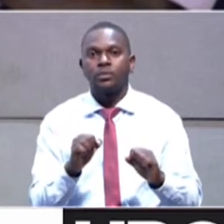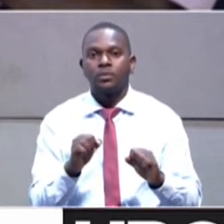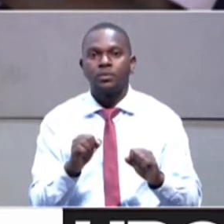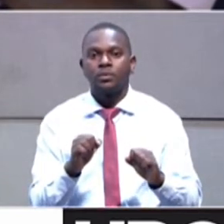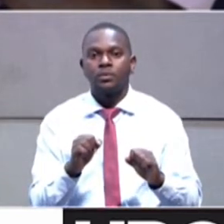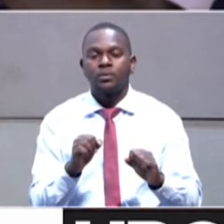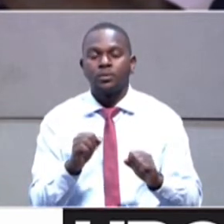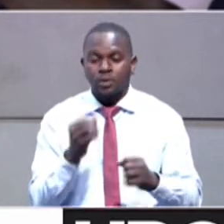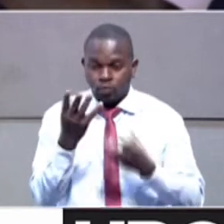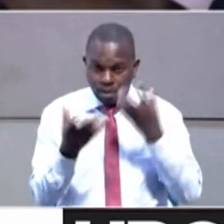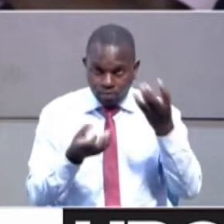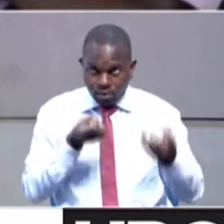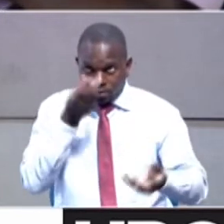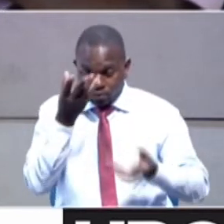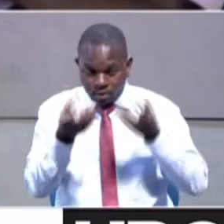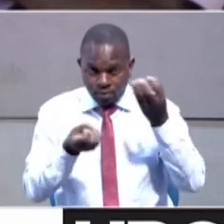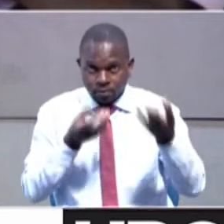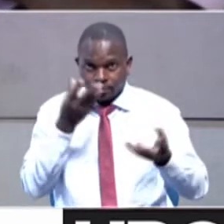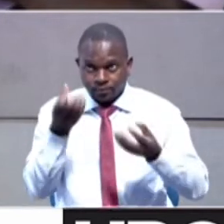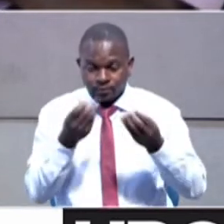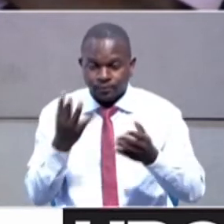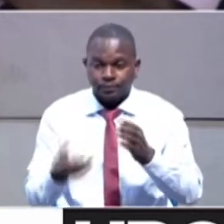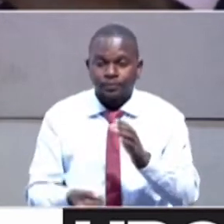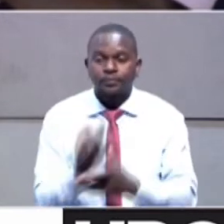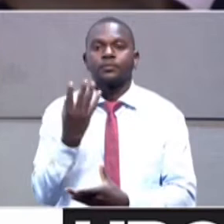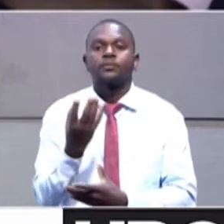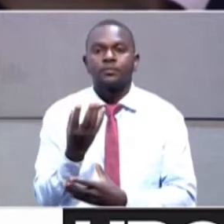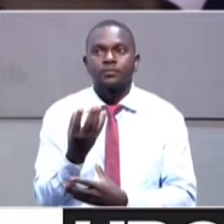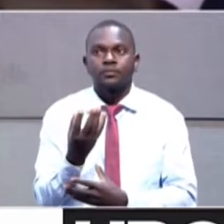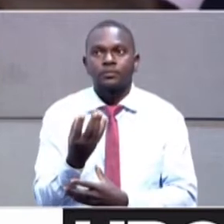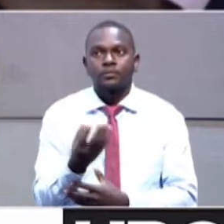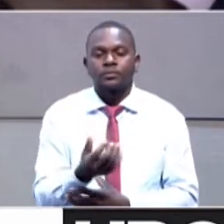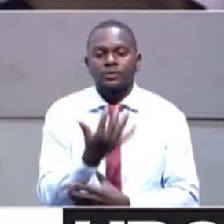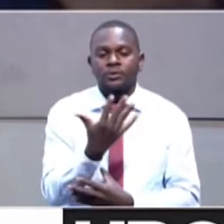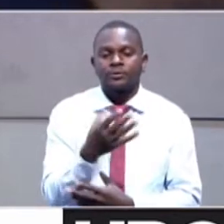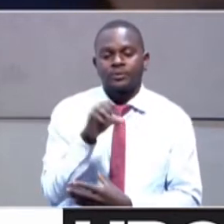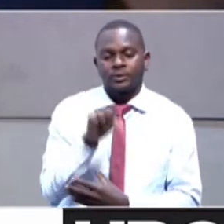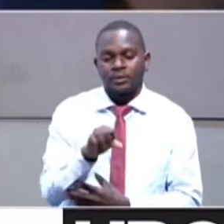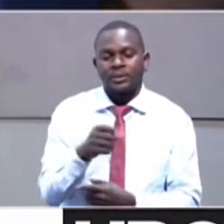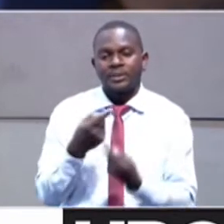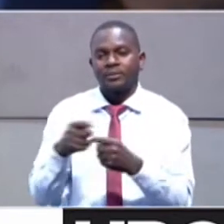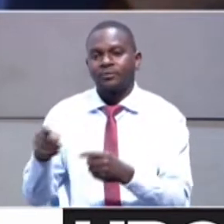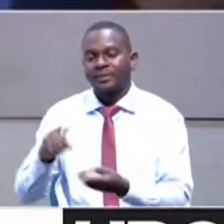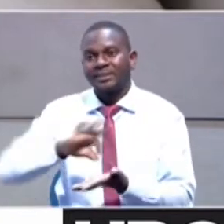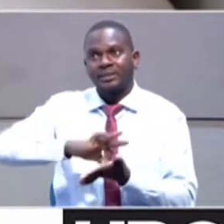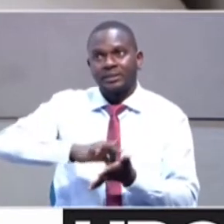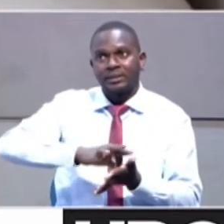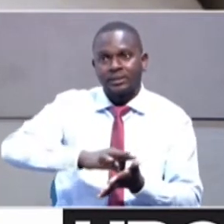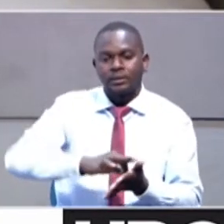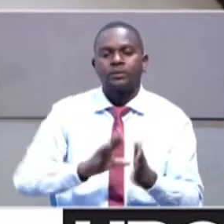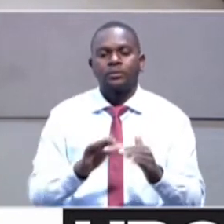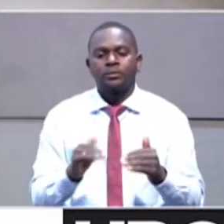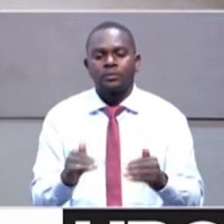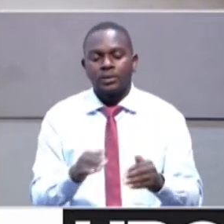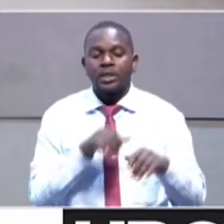to invent or to come up with 59 varieties of seeds. He